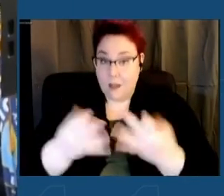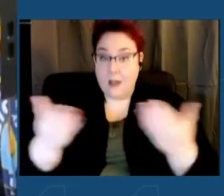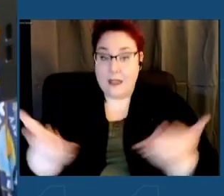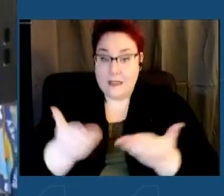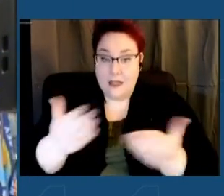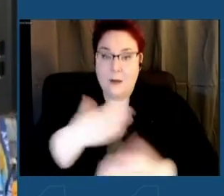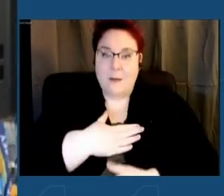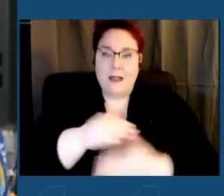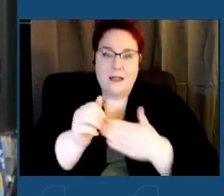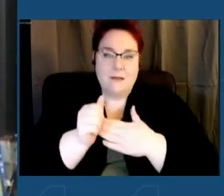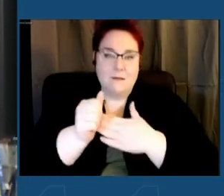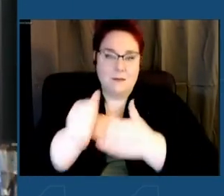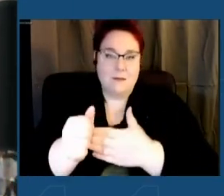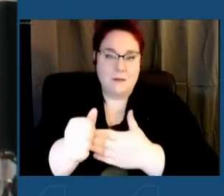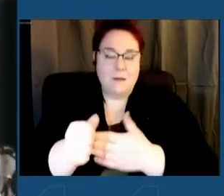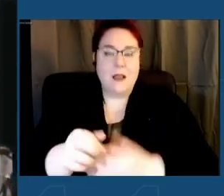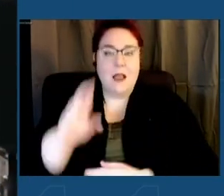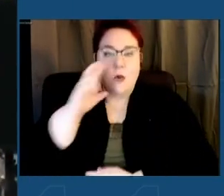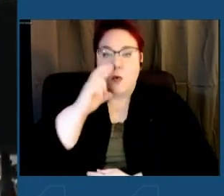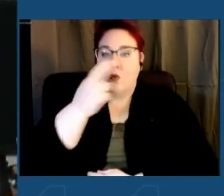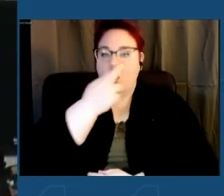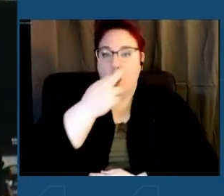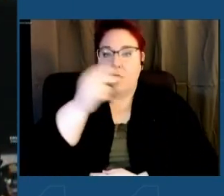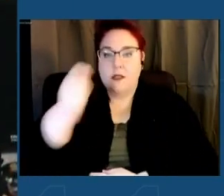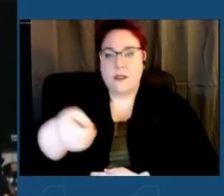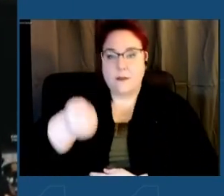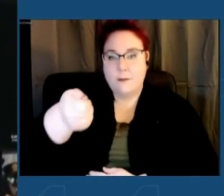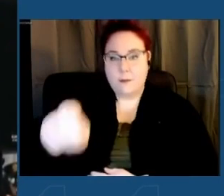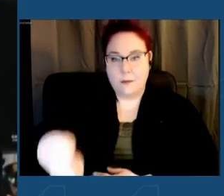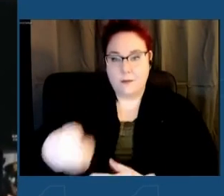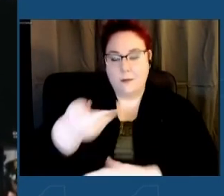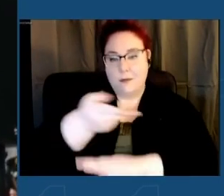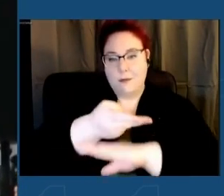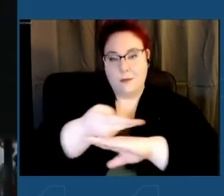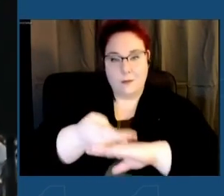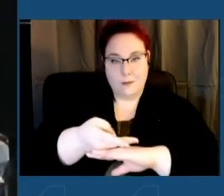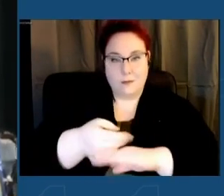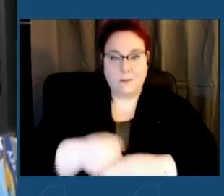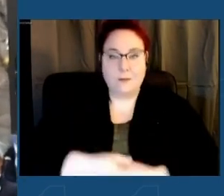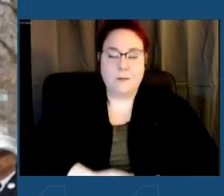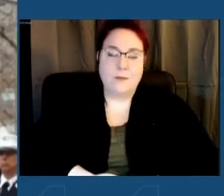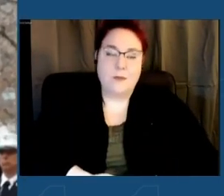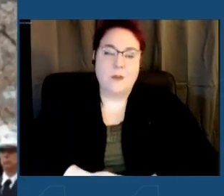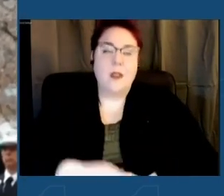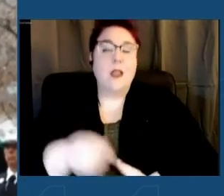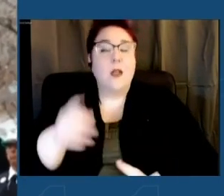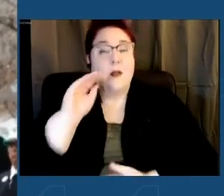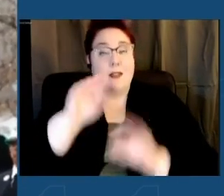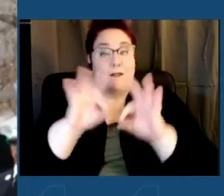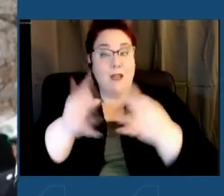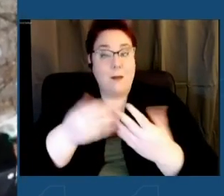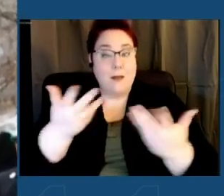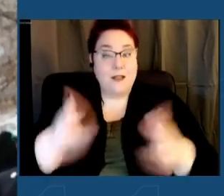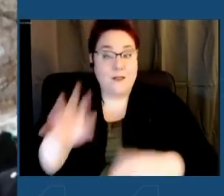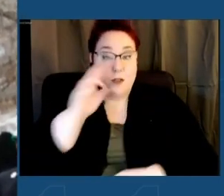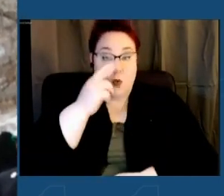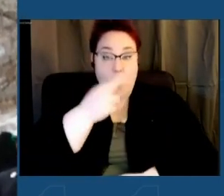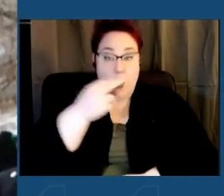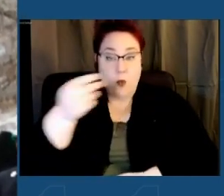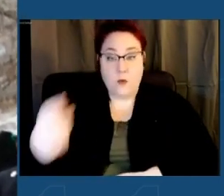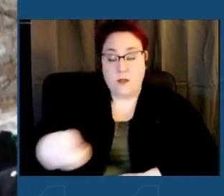us in laying roses at the names of their loved ones. Once the families have placed their roses, I invite survivors